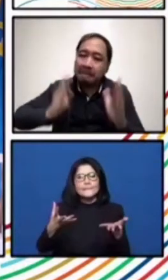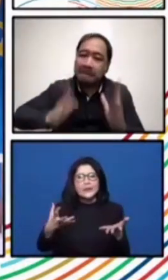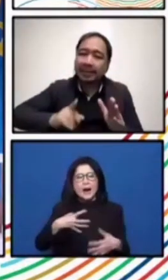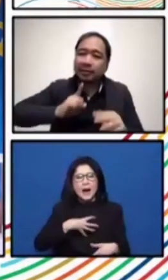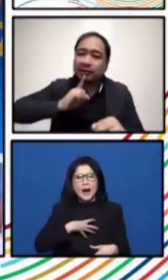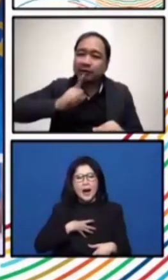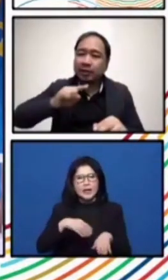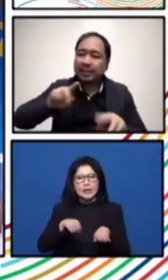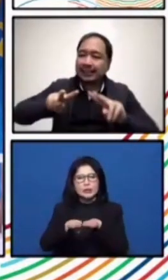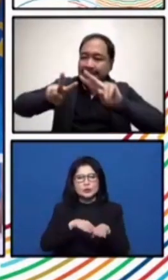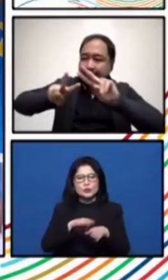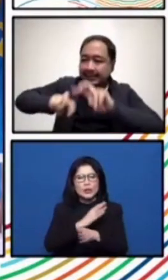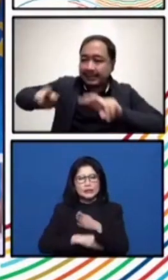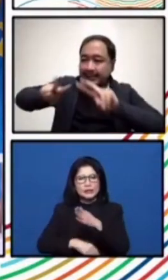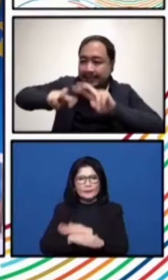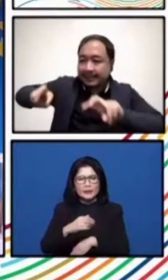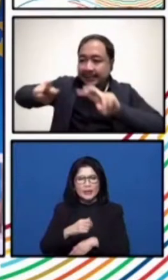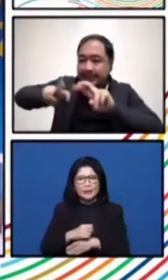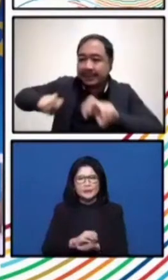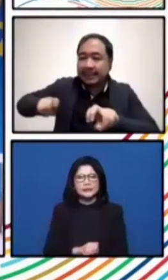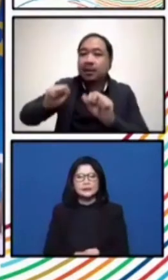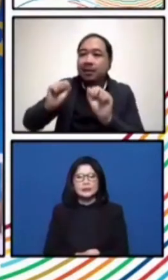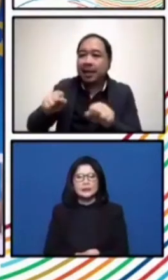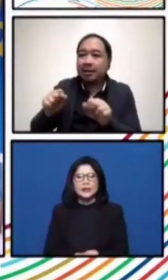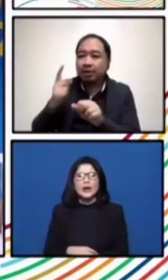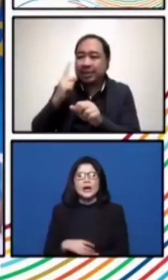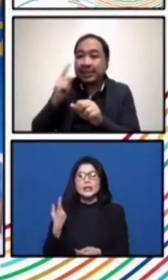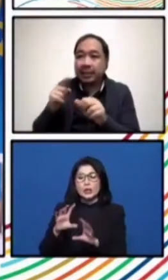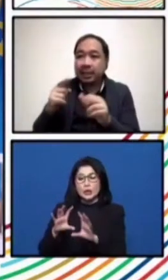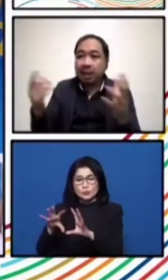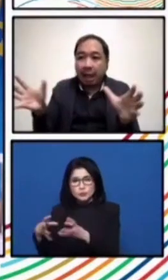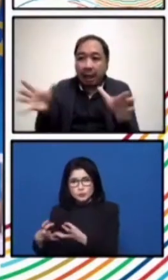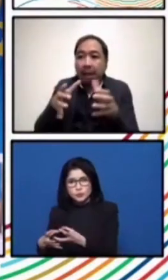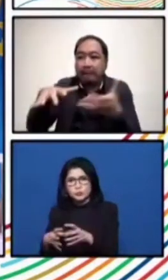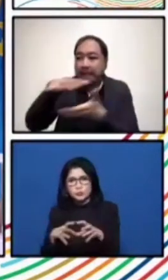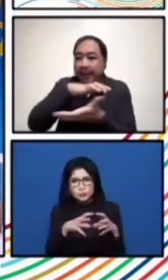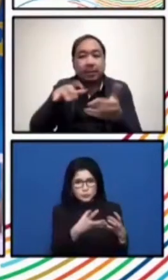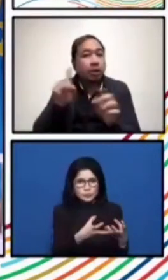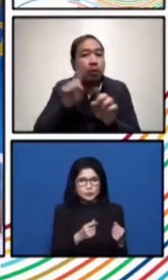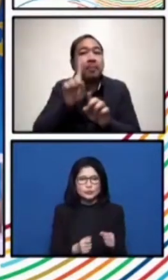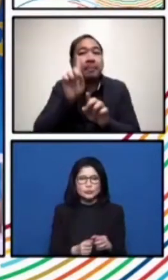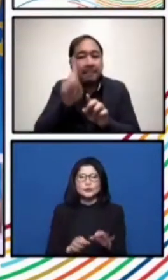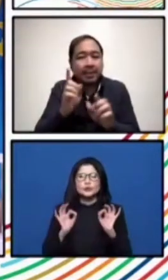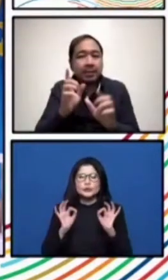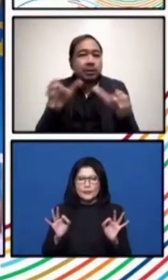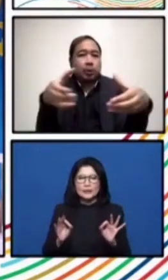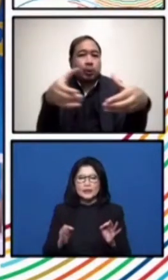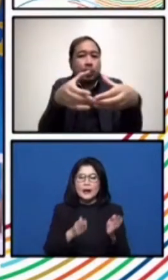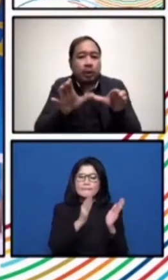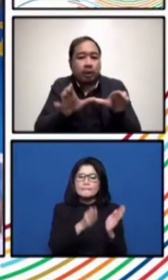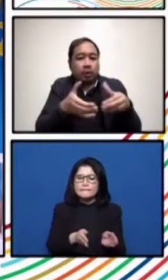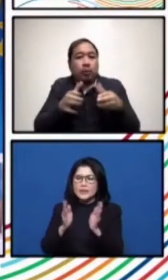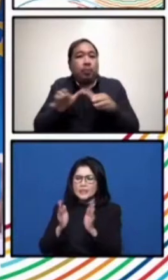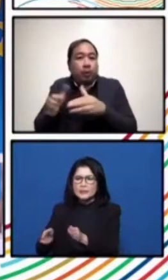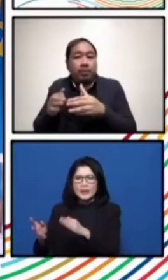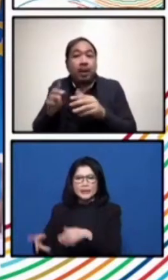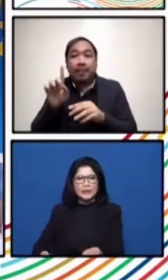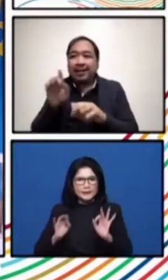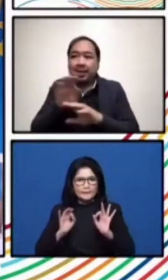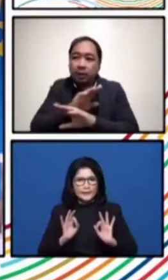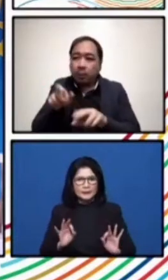scrutinize them and categorize them accordingly and no one is Left Behind a second experience I want to share this